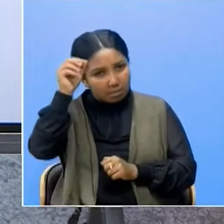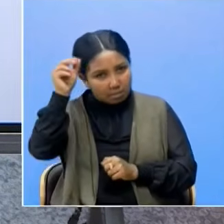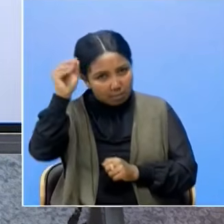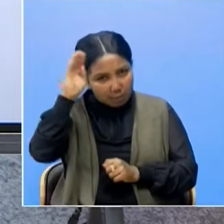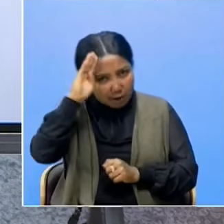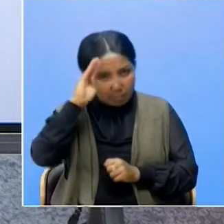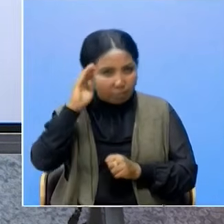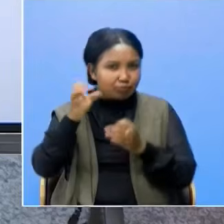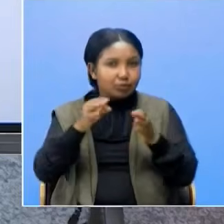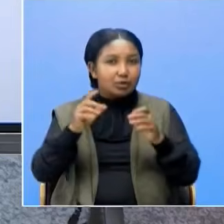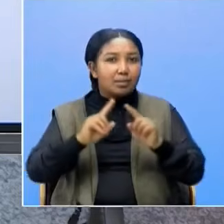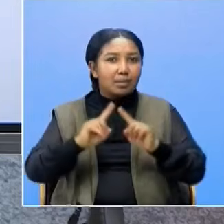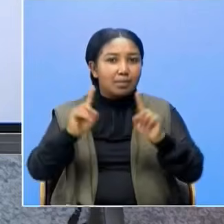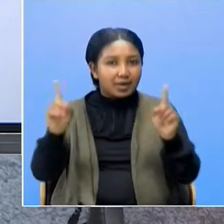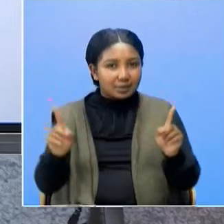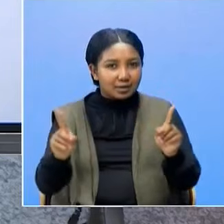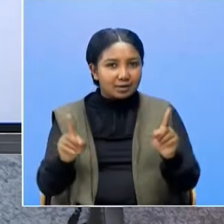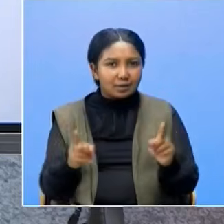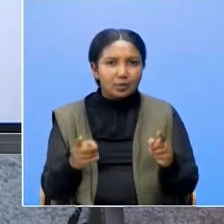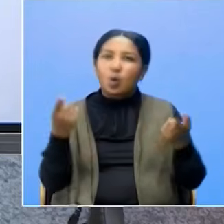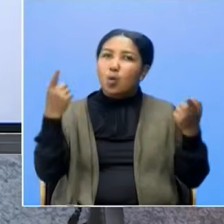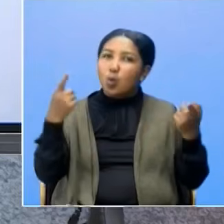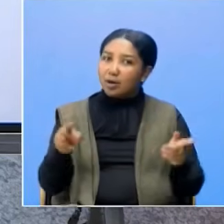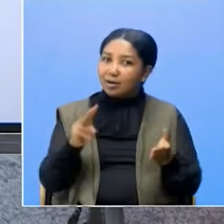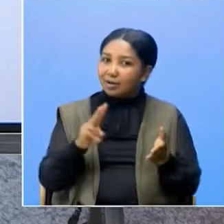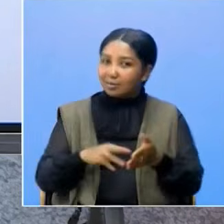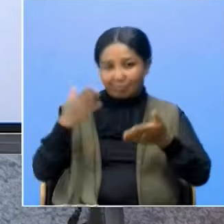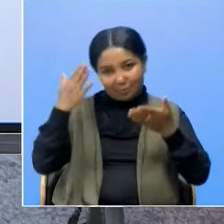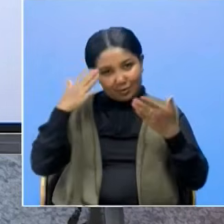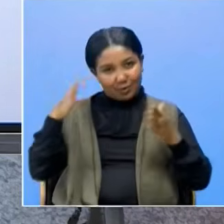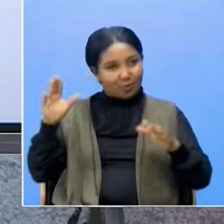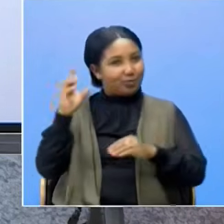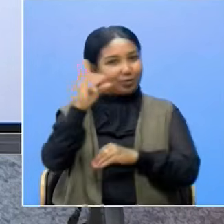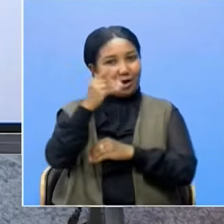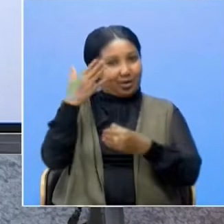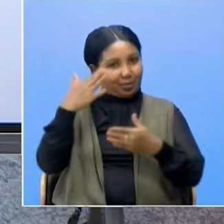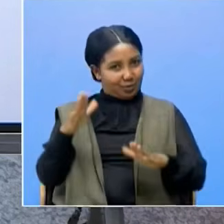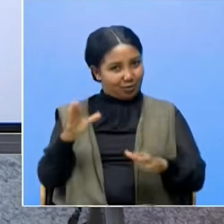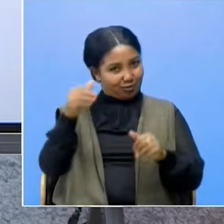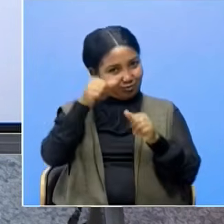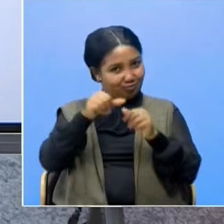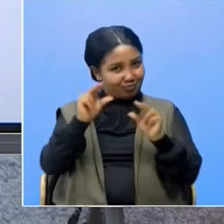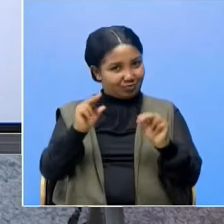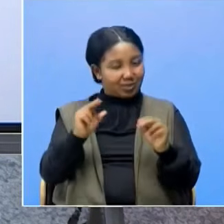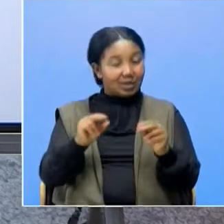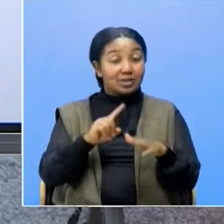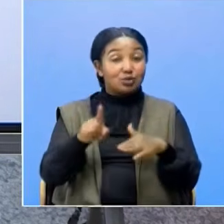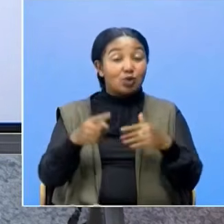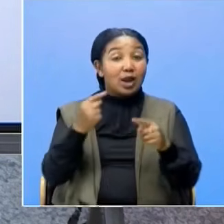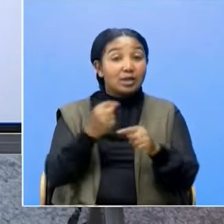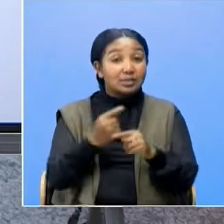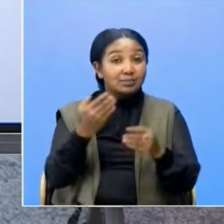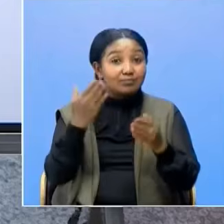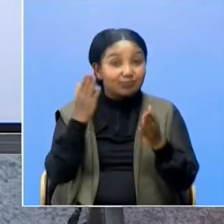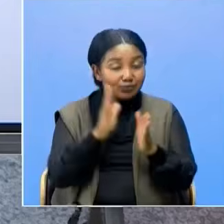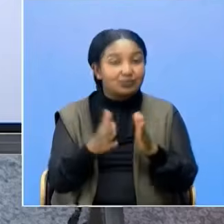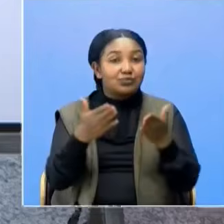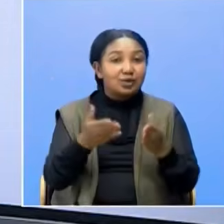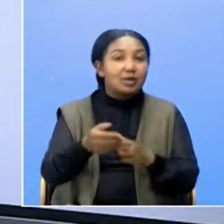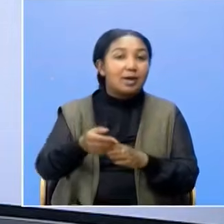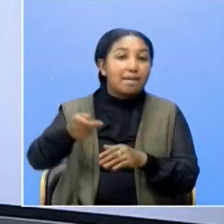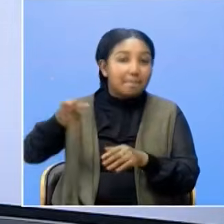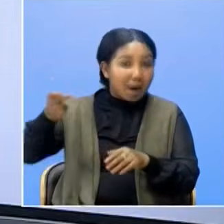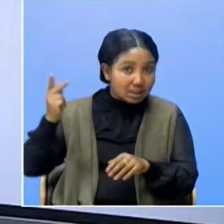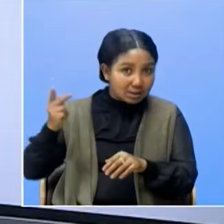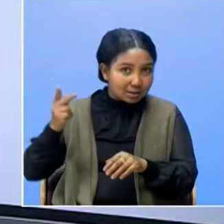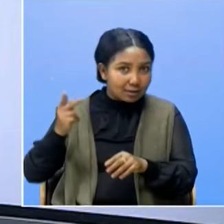Yes? But I don't know when I read the story. So that means for an action that has happened someday